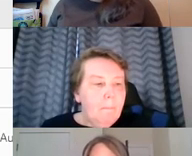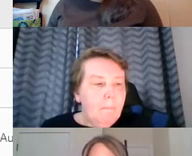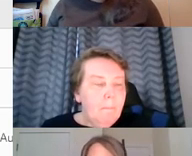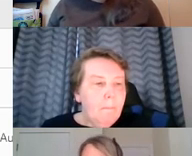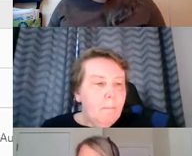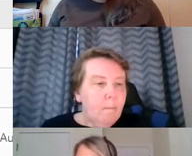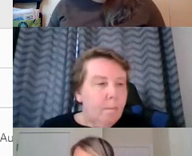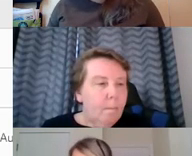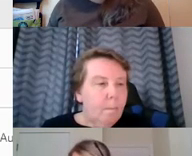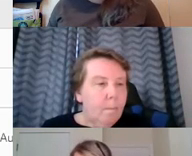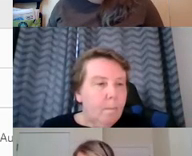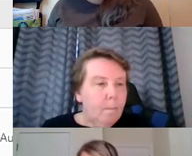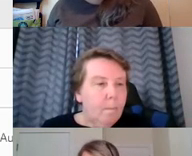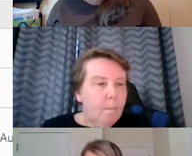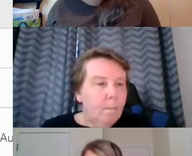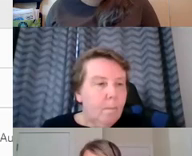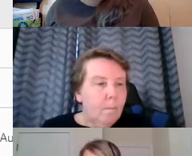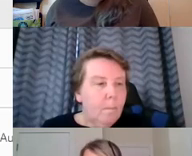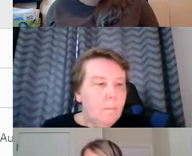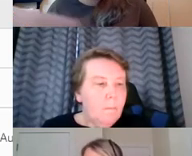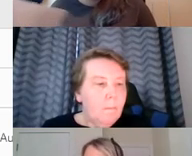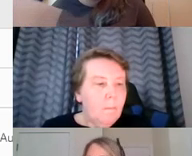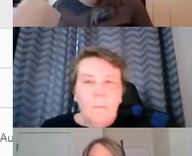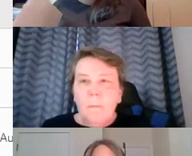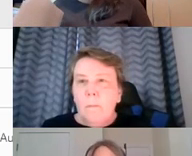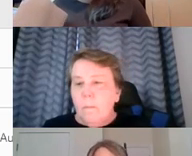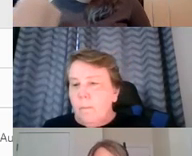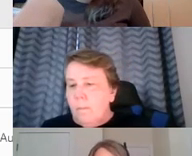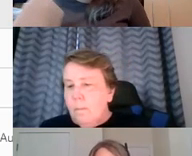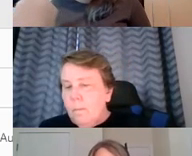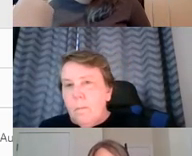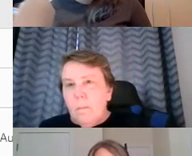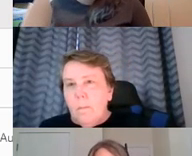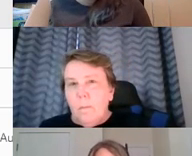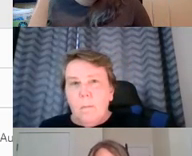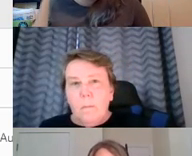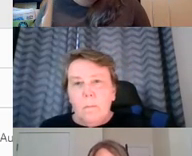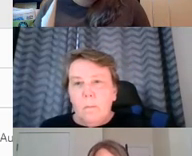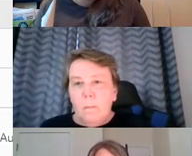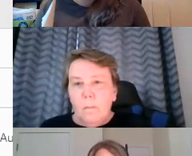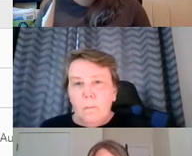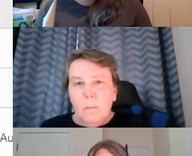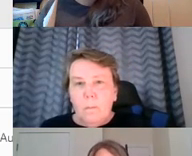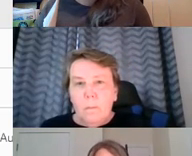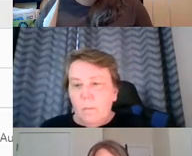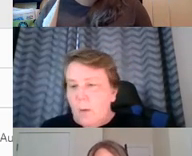Are there any other questions? Amy, we do have time. Did you want to go through the OCR?